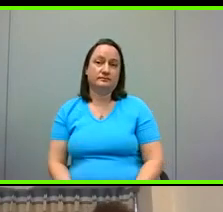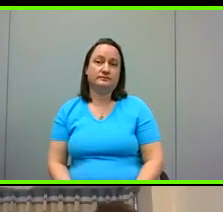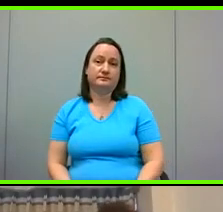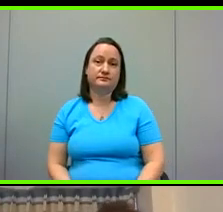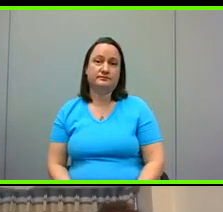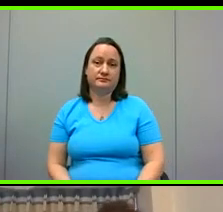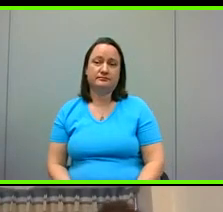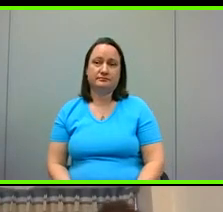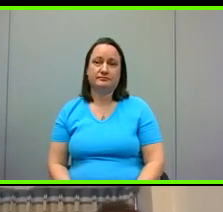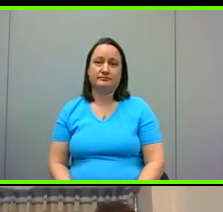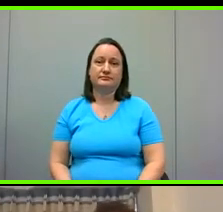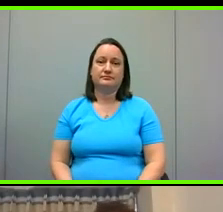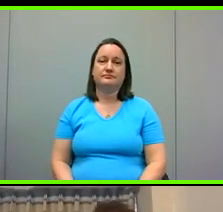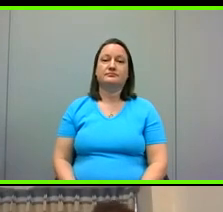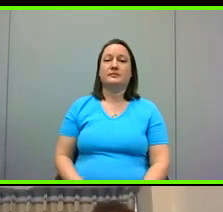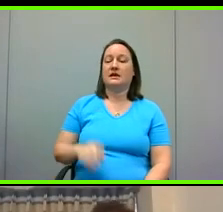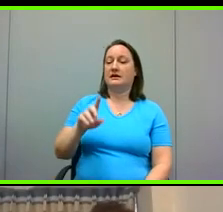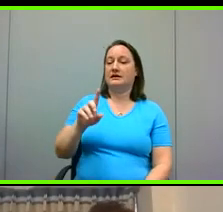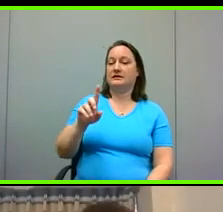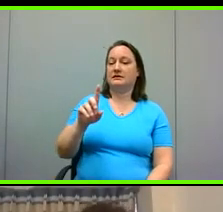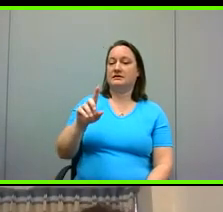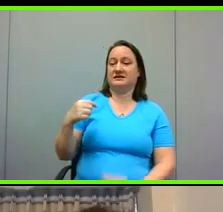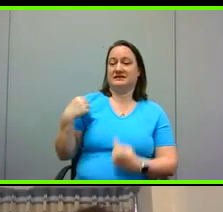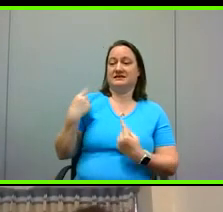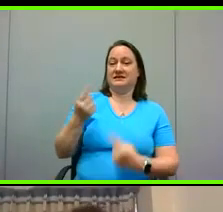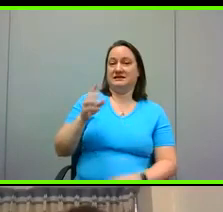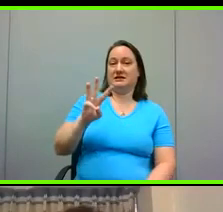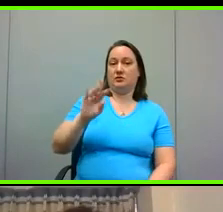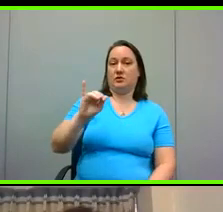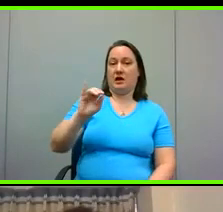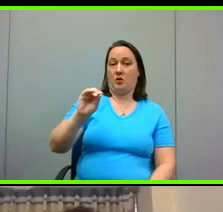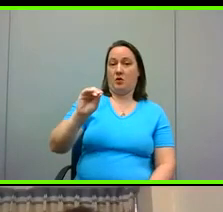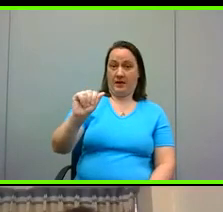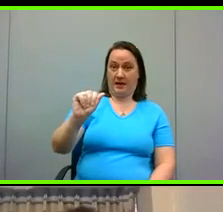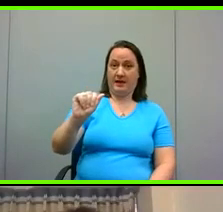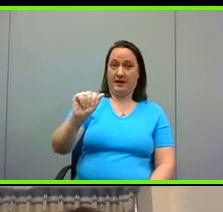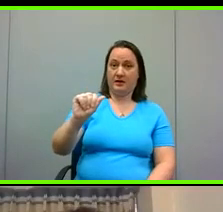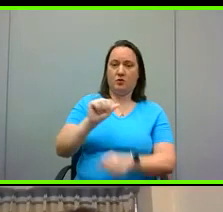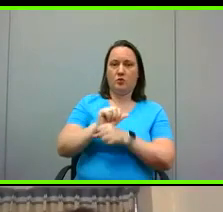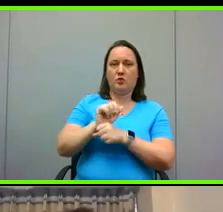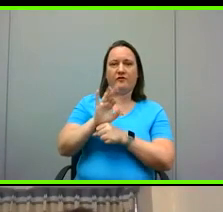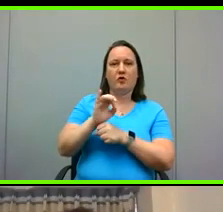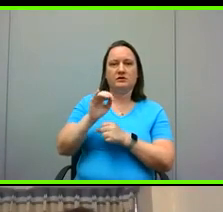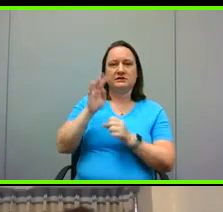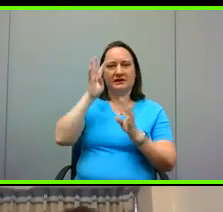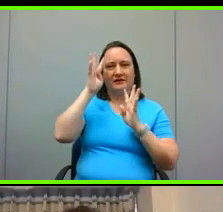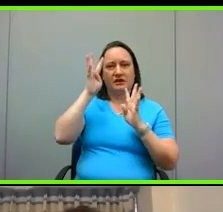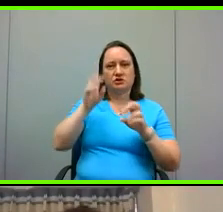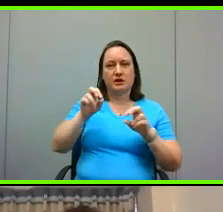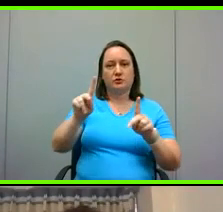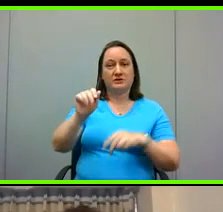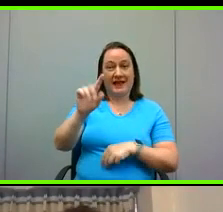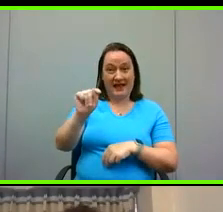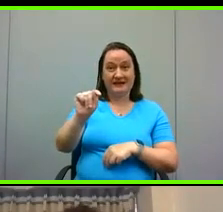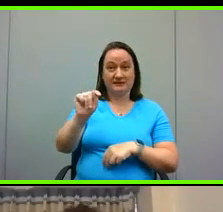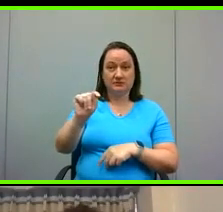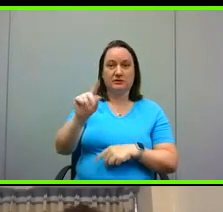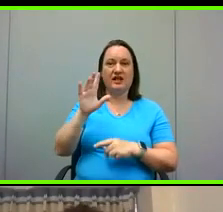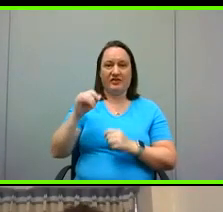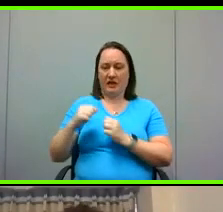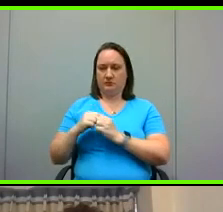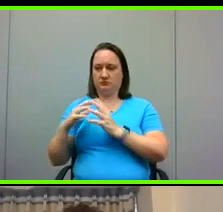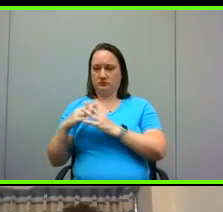just since WIOA, the Workforce Innovation and Opportunities Act, the council, with